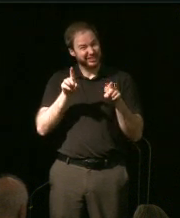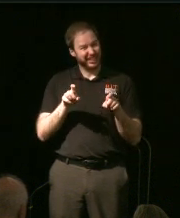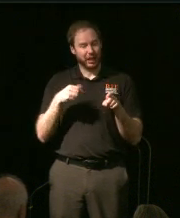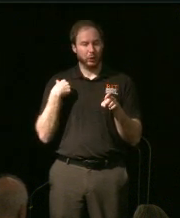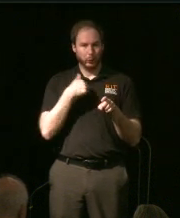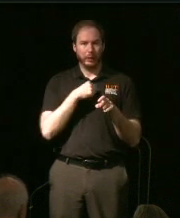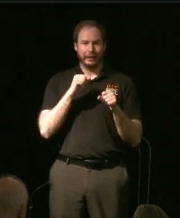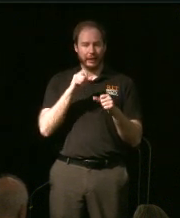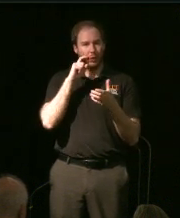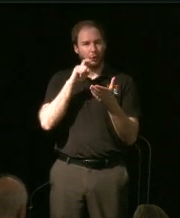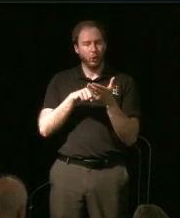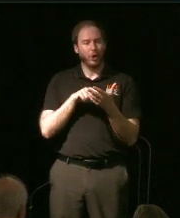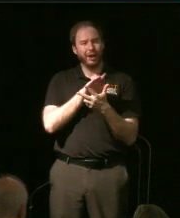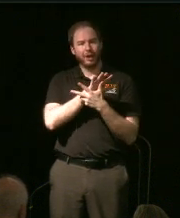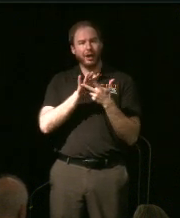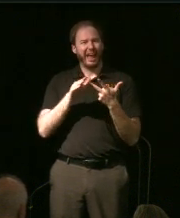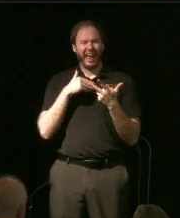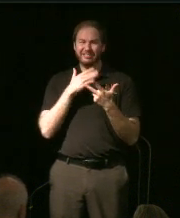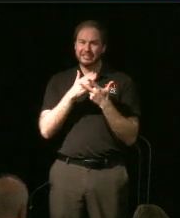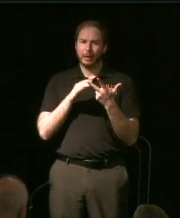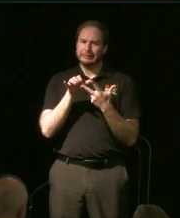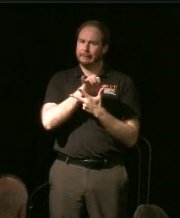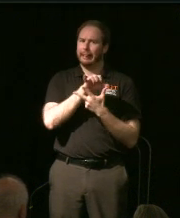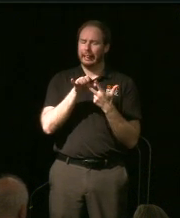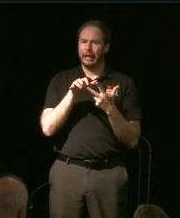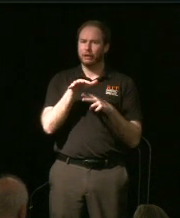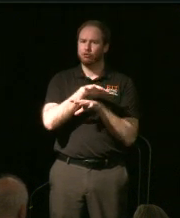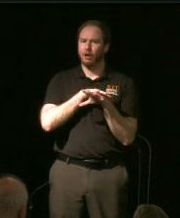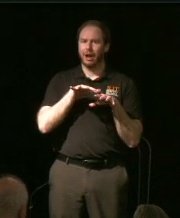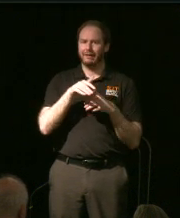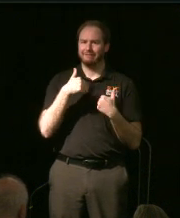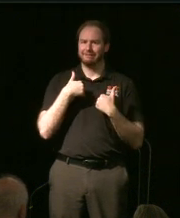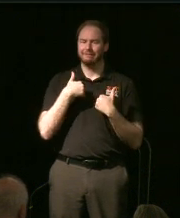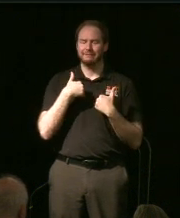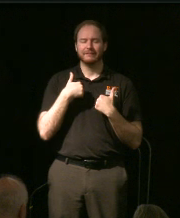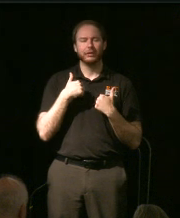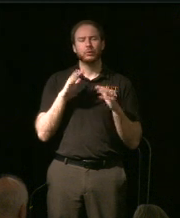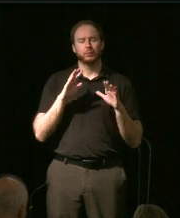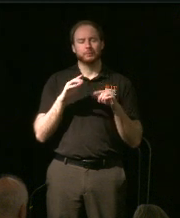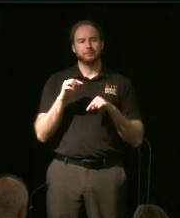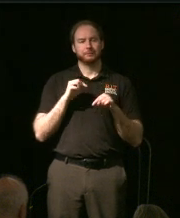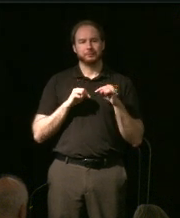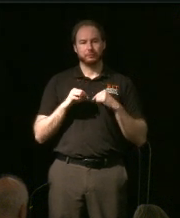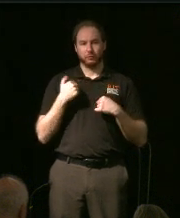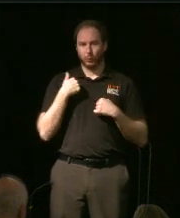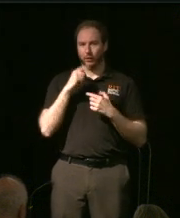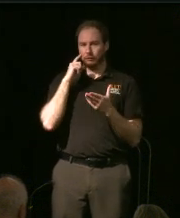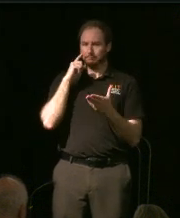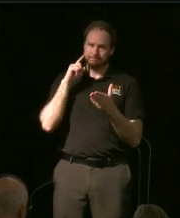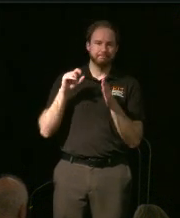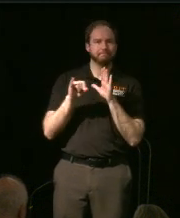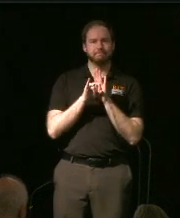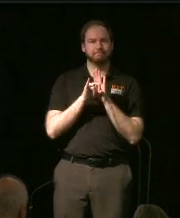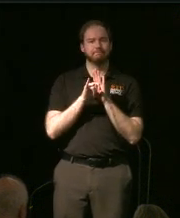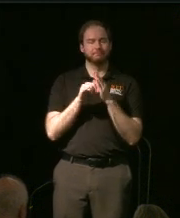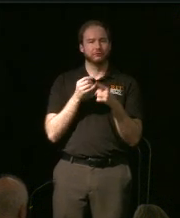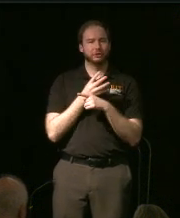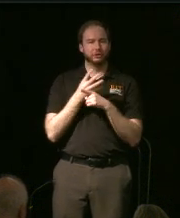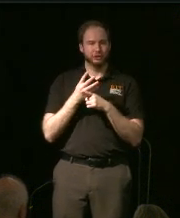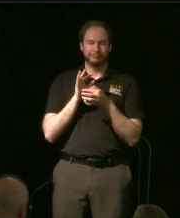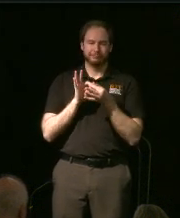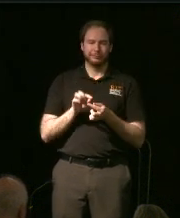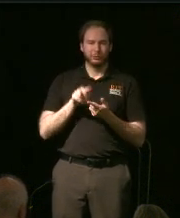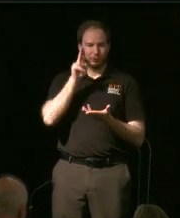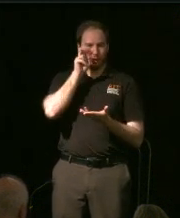of crossover between all three of these. So these are the genes that we know are related to Usher syndrome.